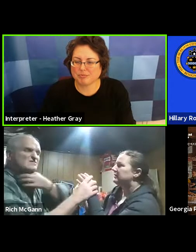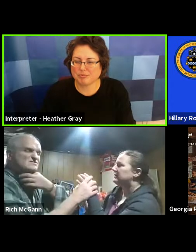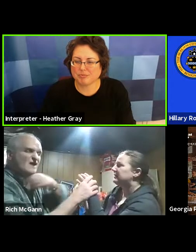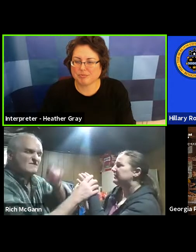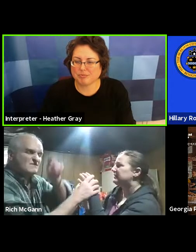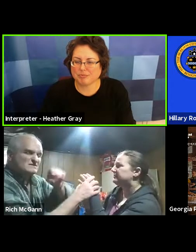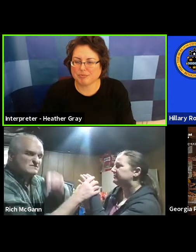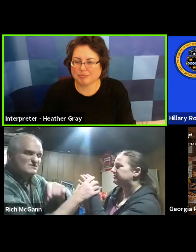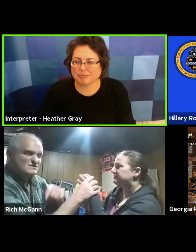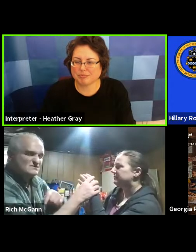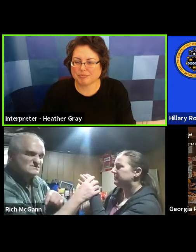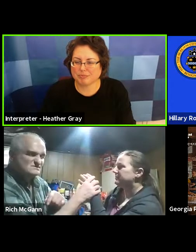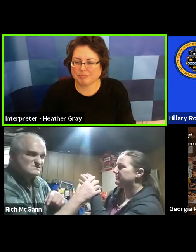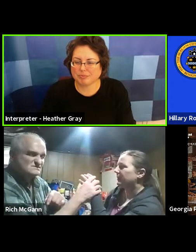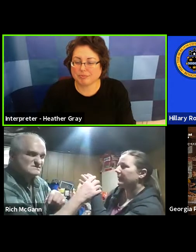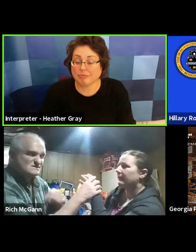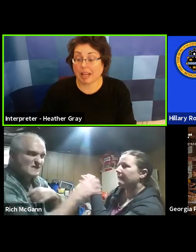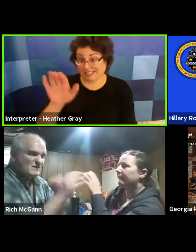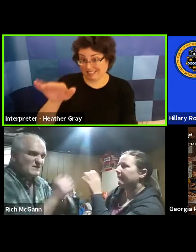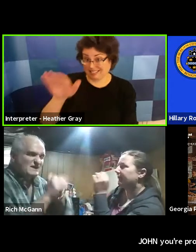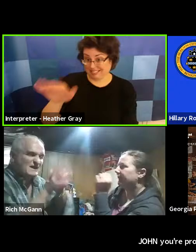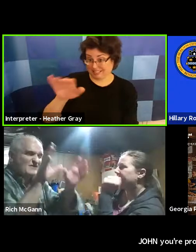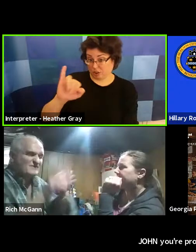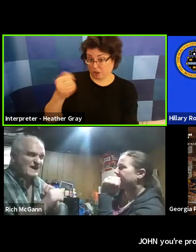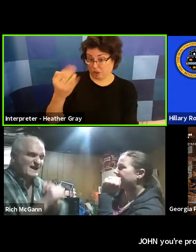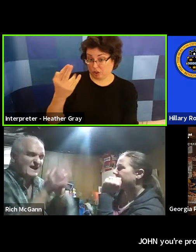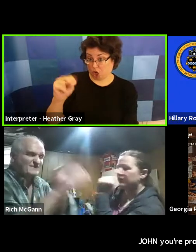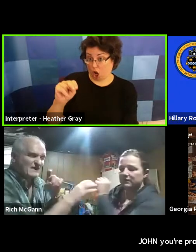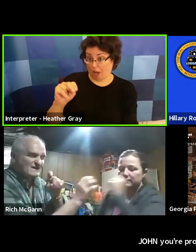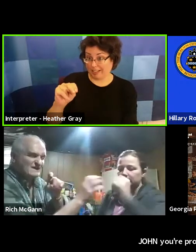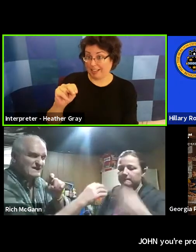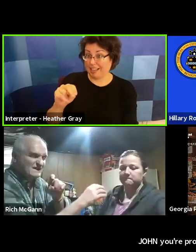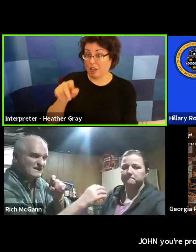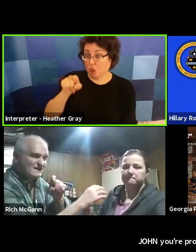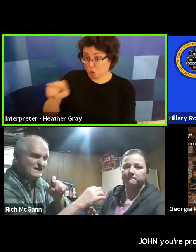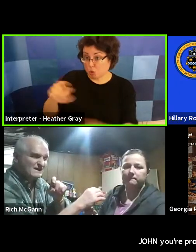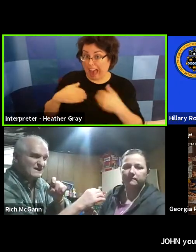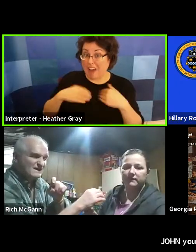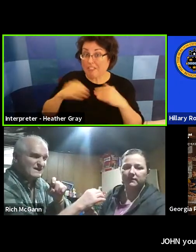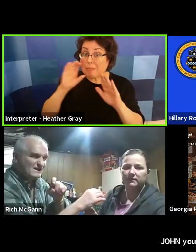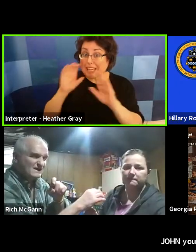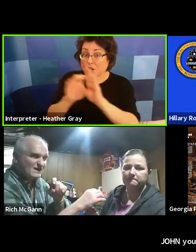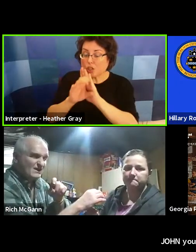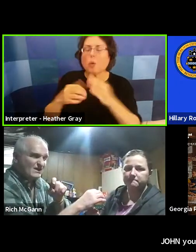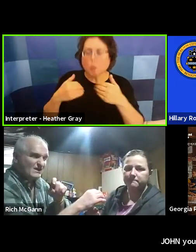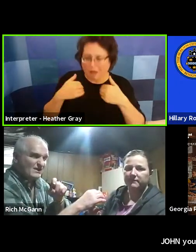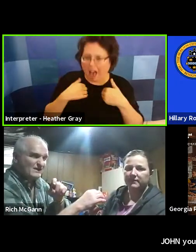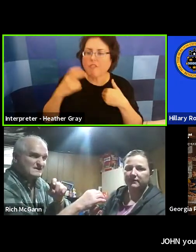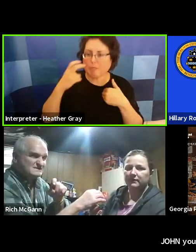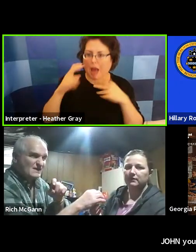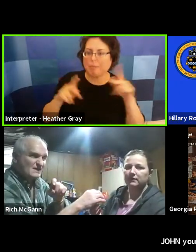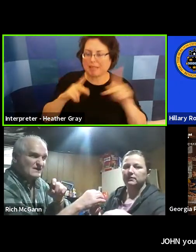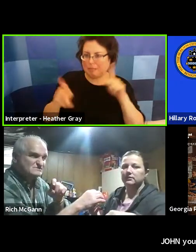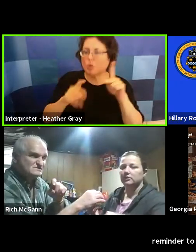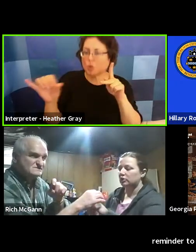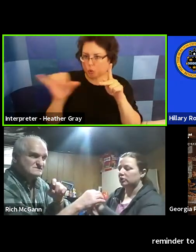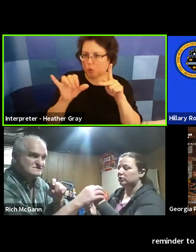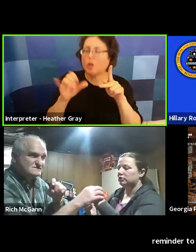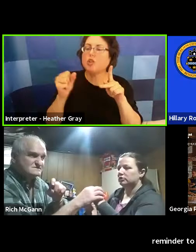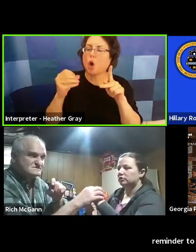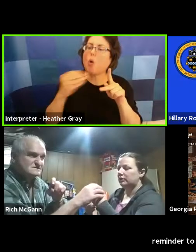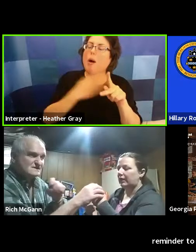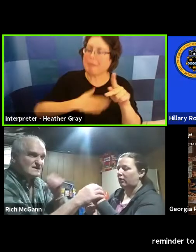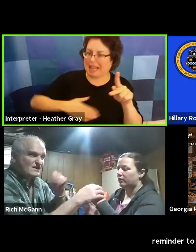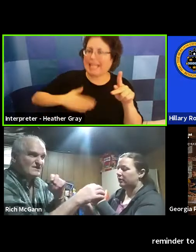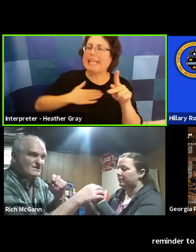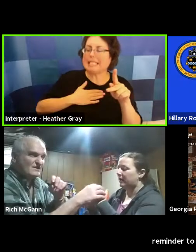And John, you're probably gonna do this, but just a reminder to describe any of the pictures to the best of your ability for those folks joining us who are